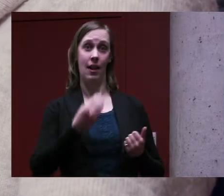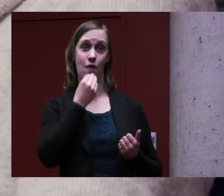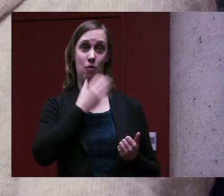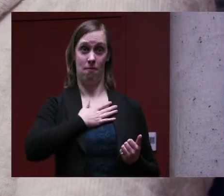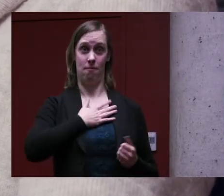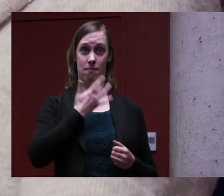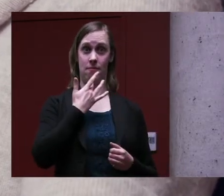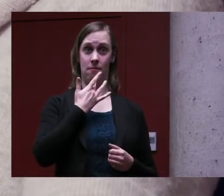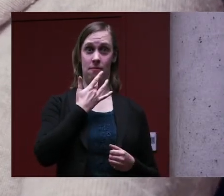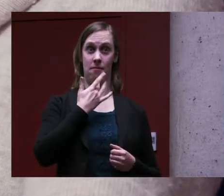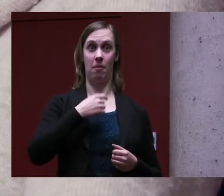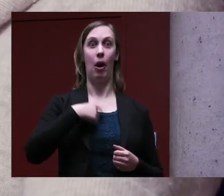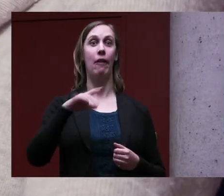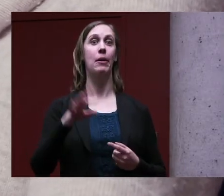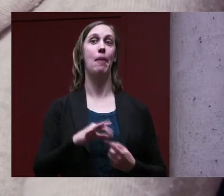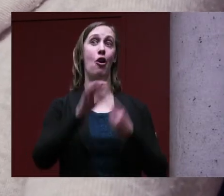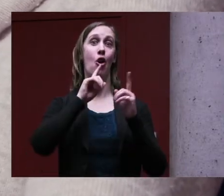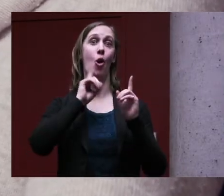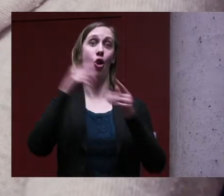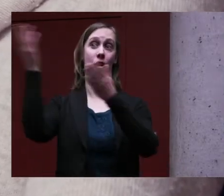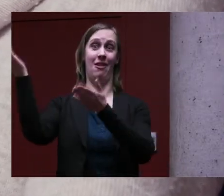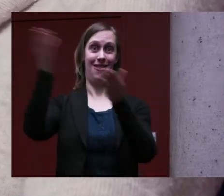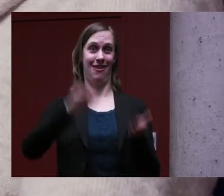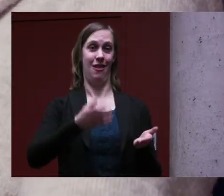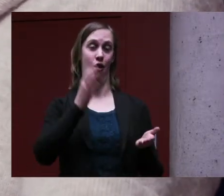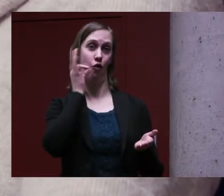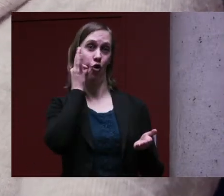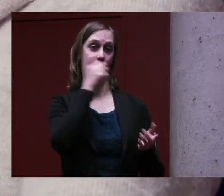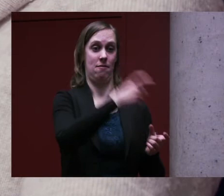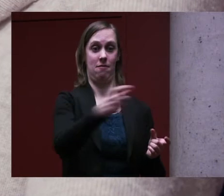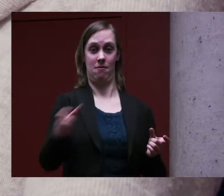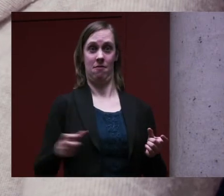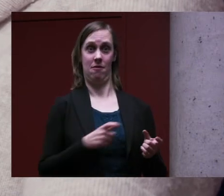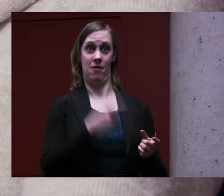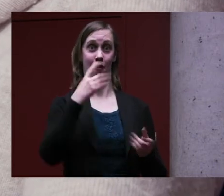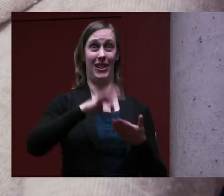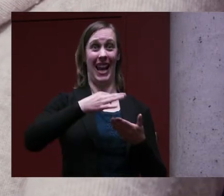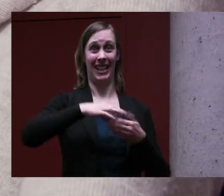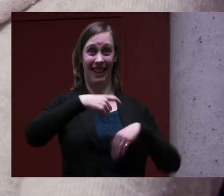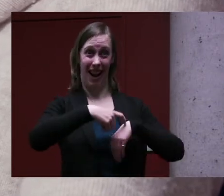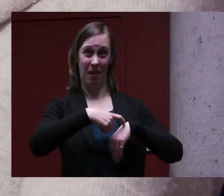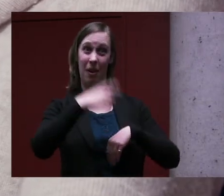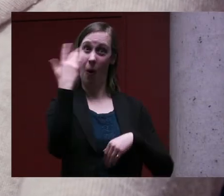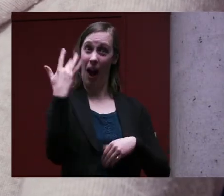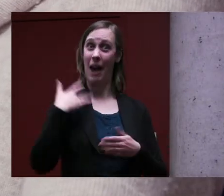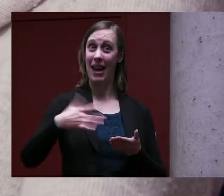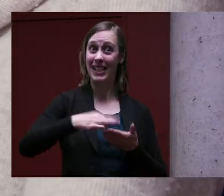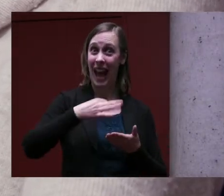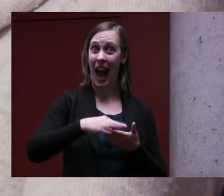order fruit plates for snack time, because snacks are almost always